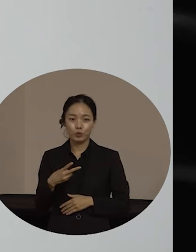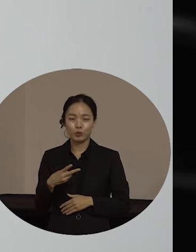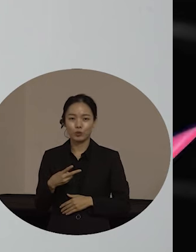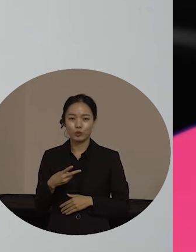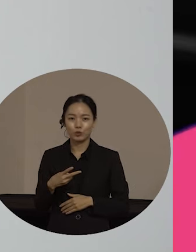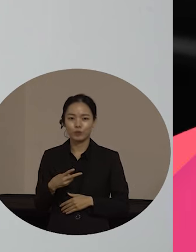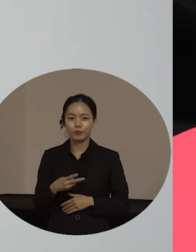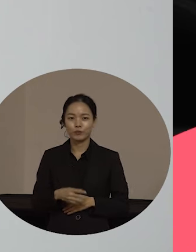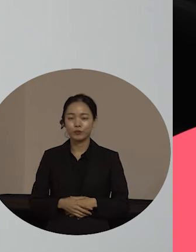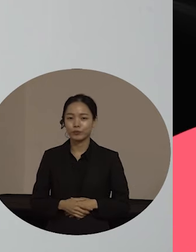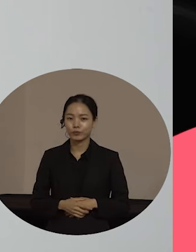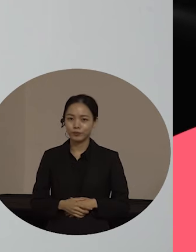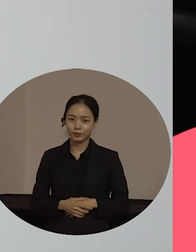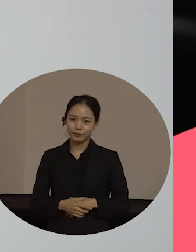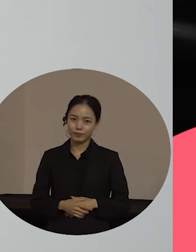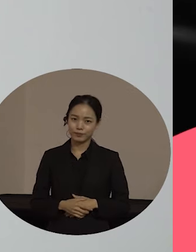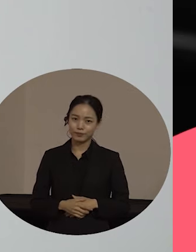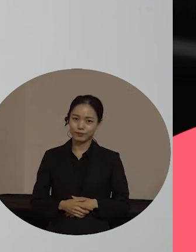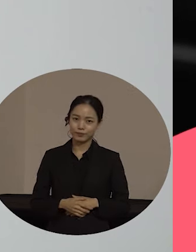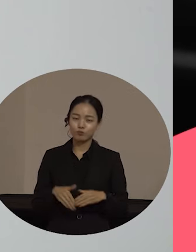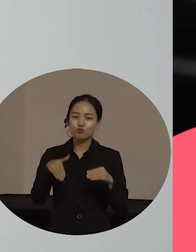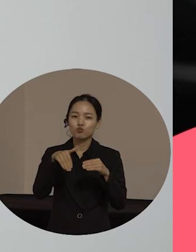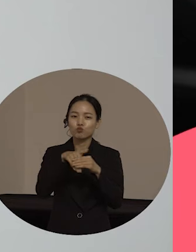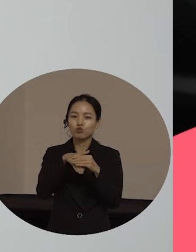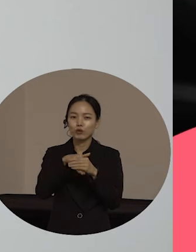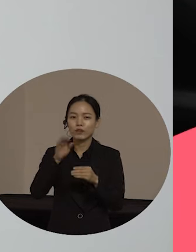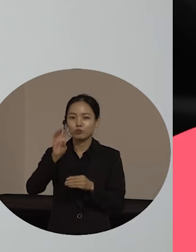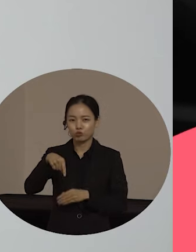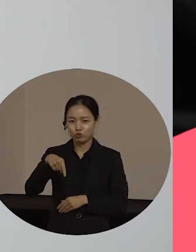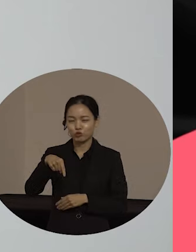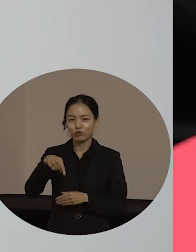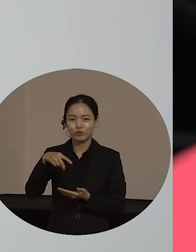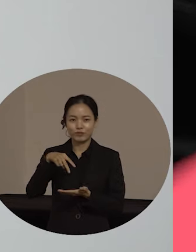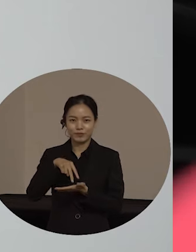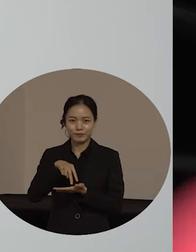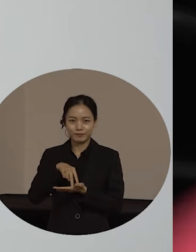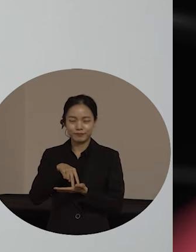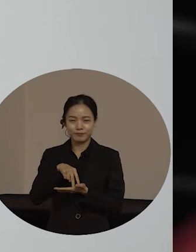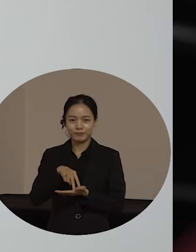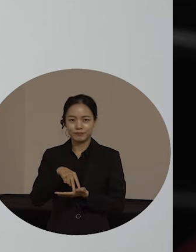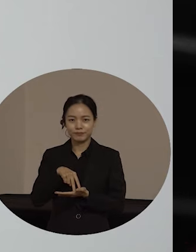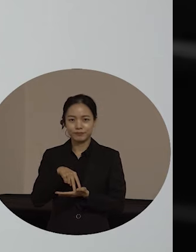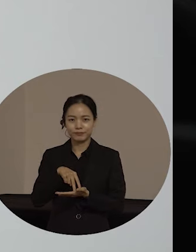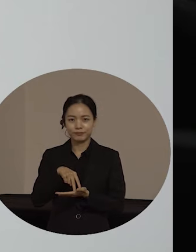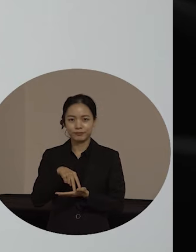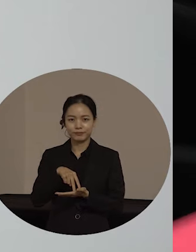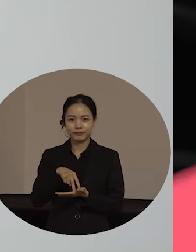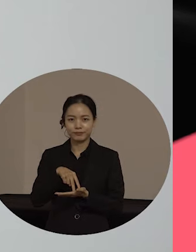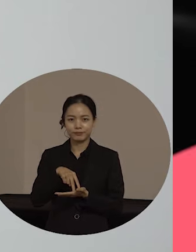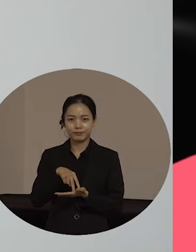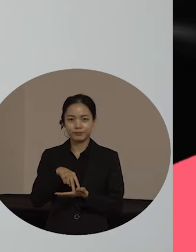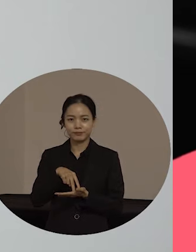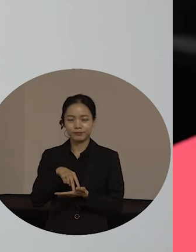of Culture also will be organizing the all related to the festivals